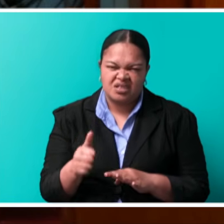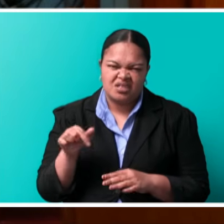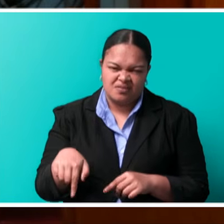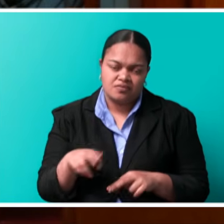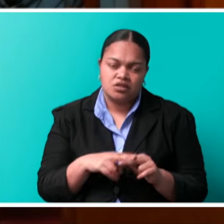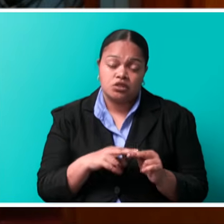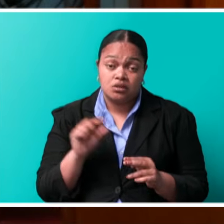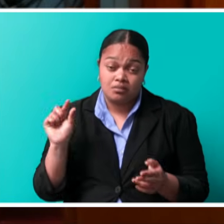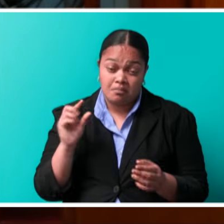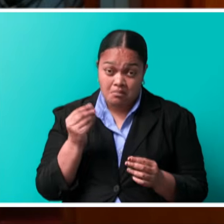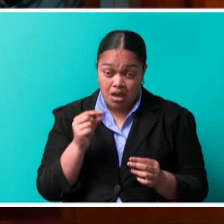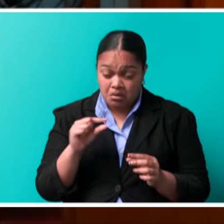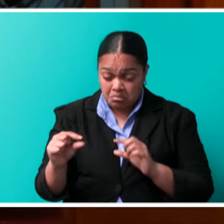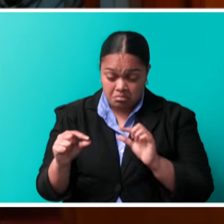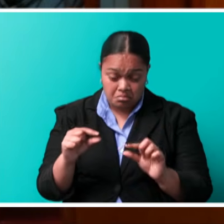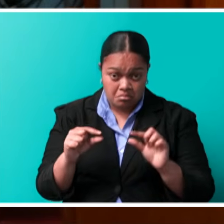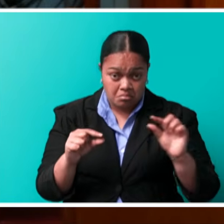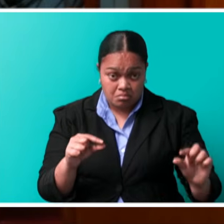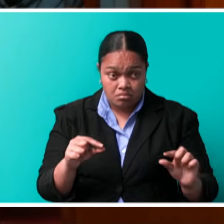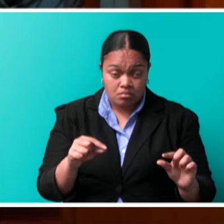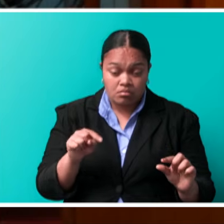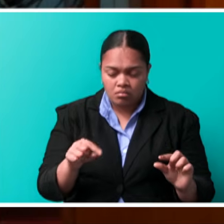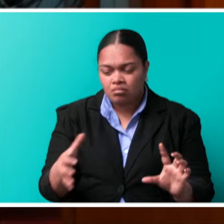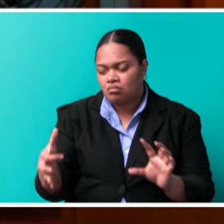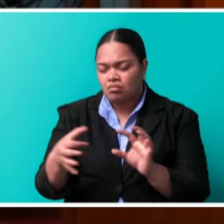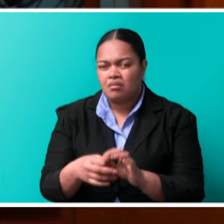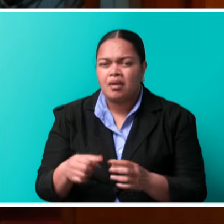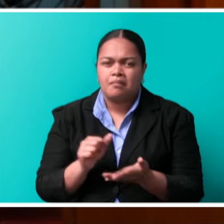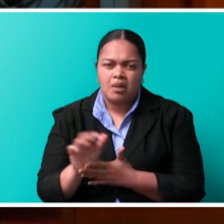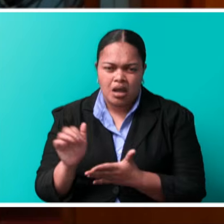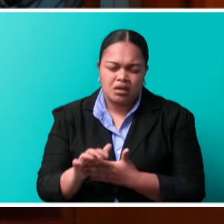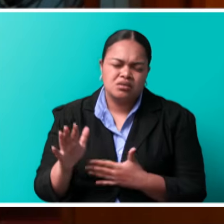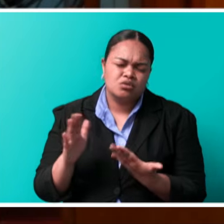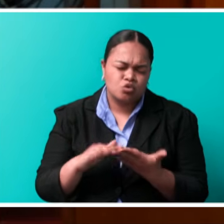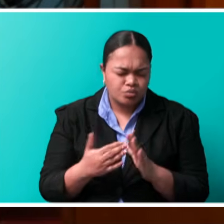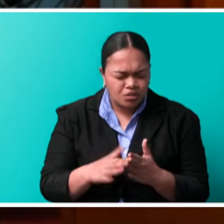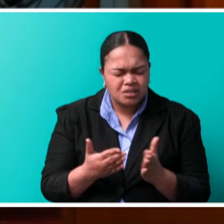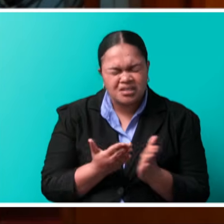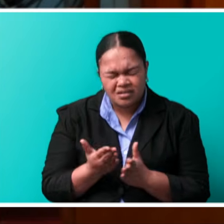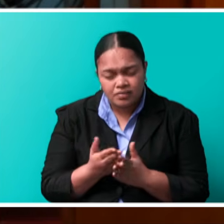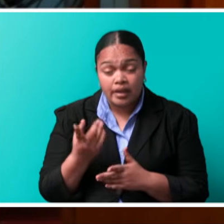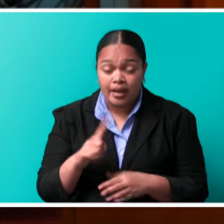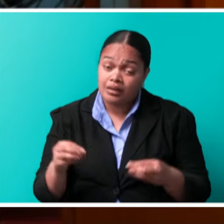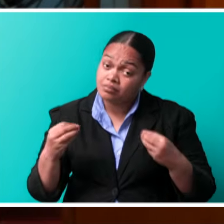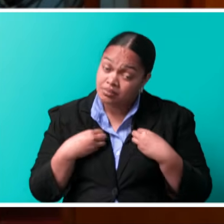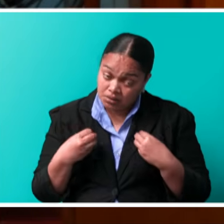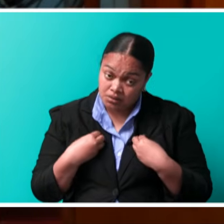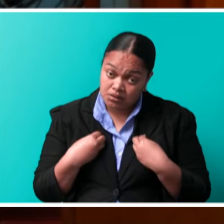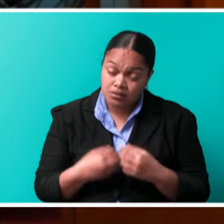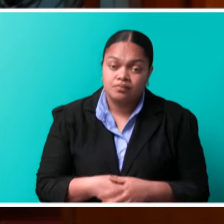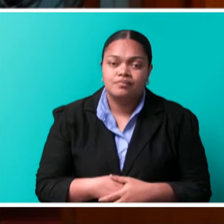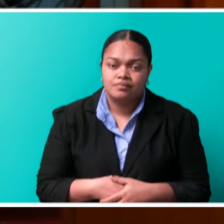These allocations connect farmers to markets, communities to services, and businesses to